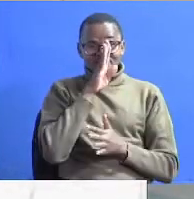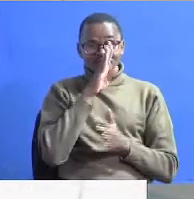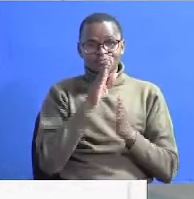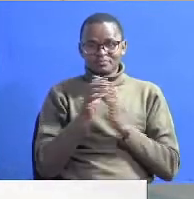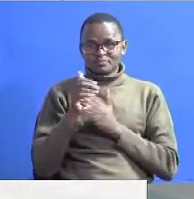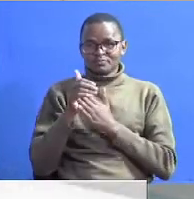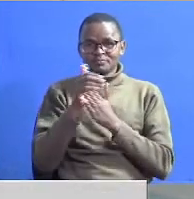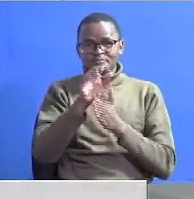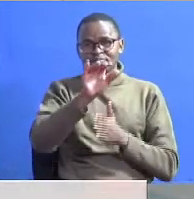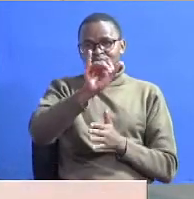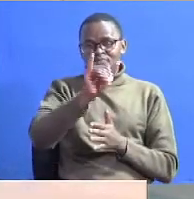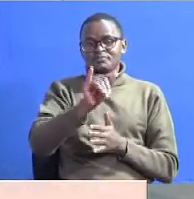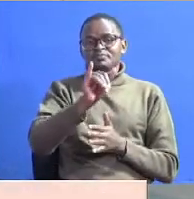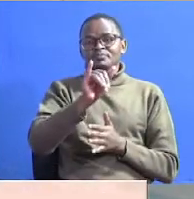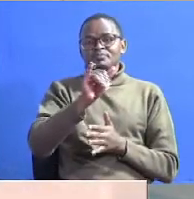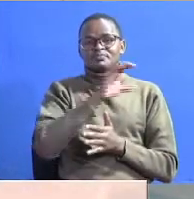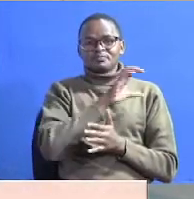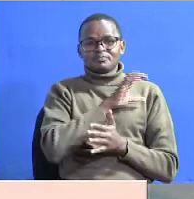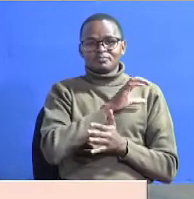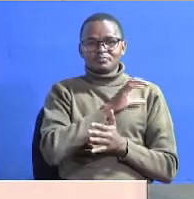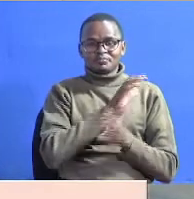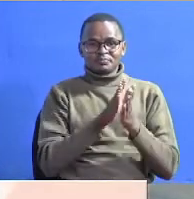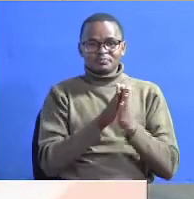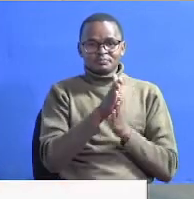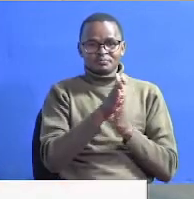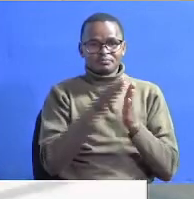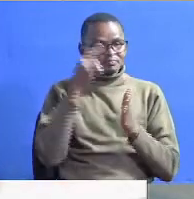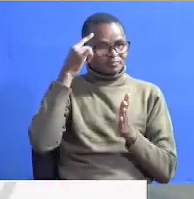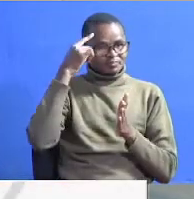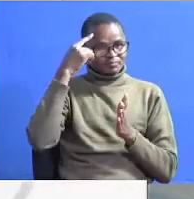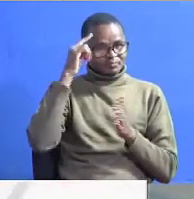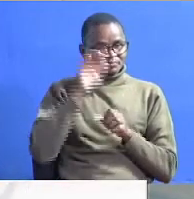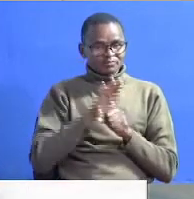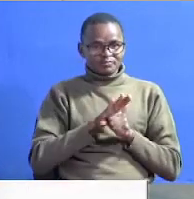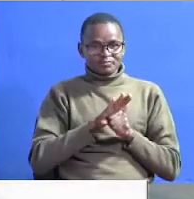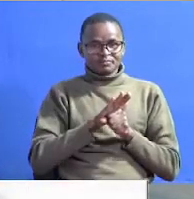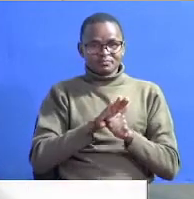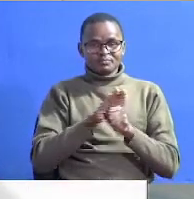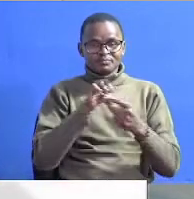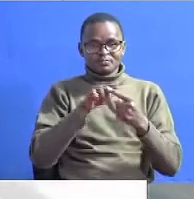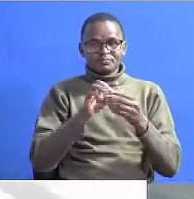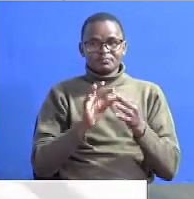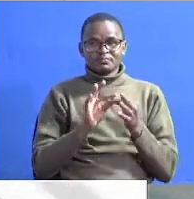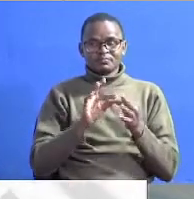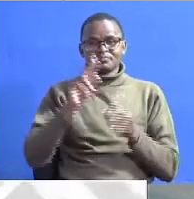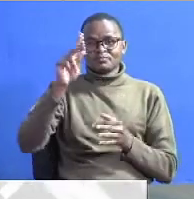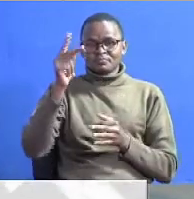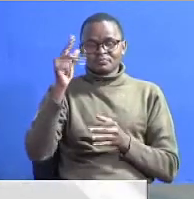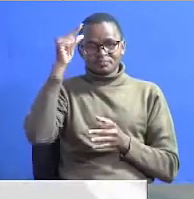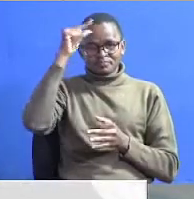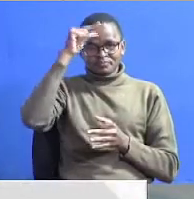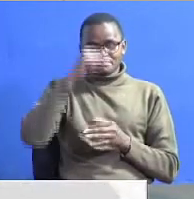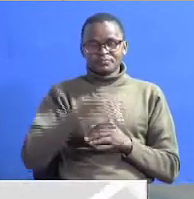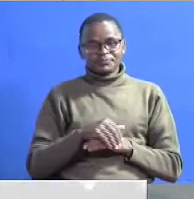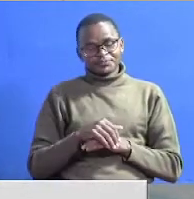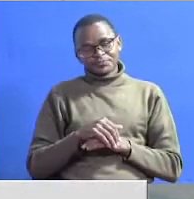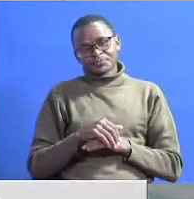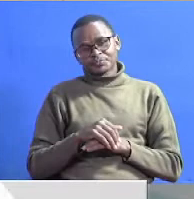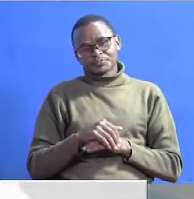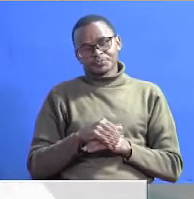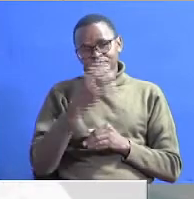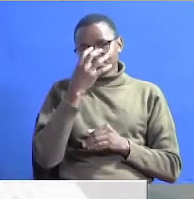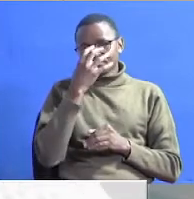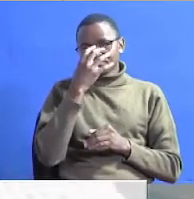led by their own self-interest, Yes. forcing themselves to join the government. Right. Now,